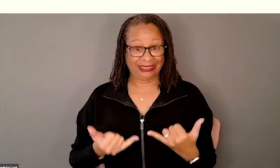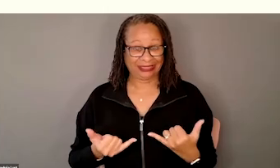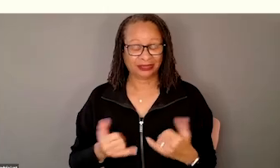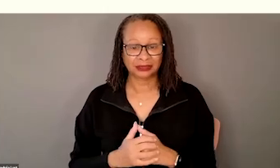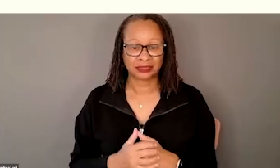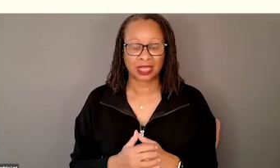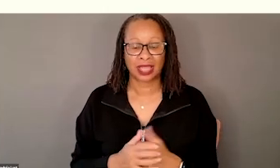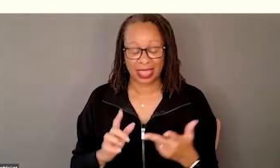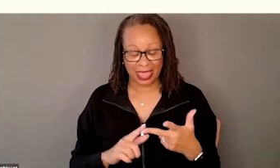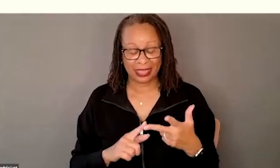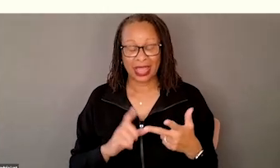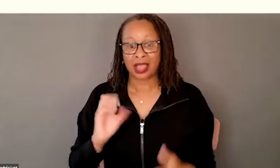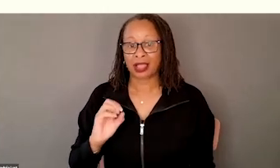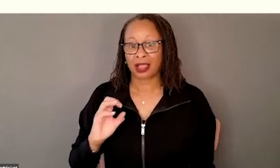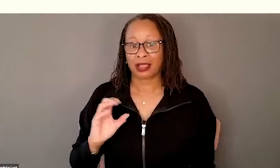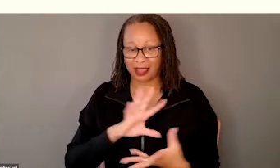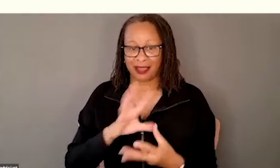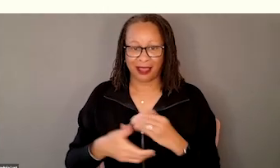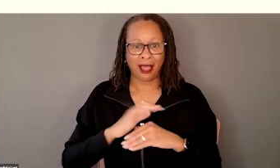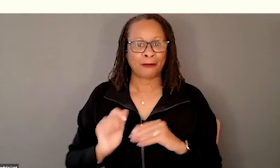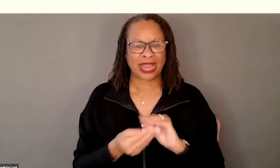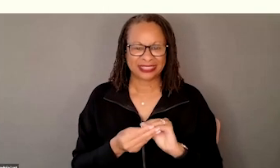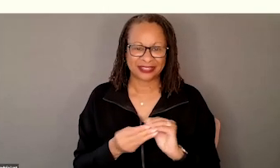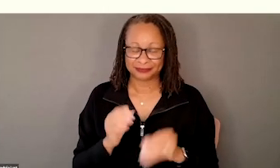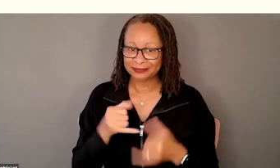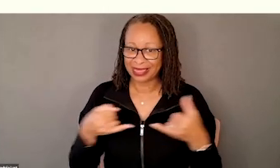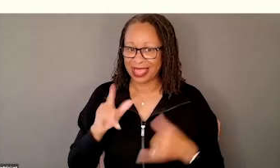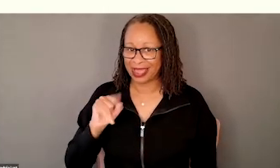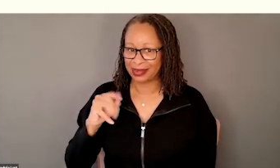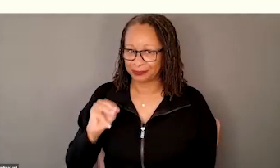item budget, I'll go to the next slide for some examples.